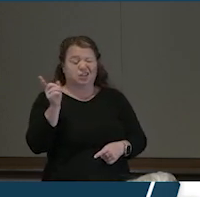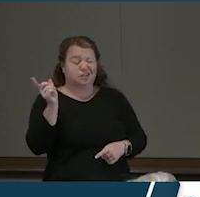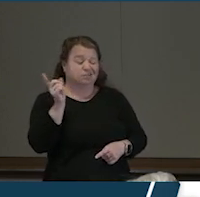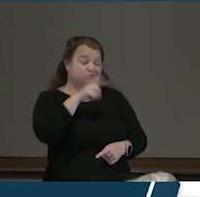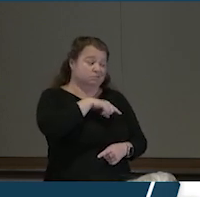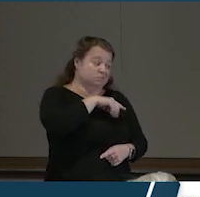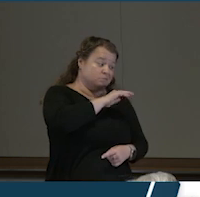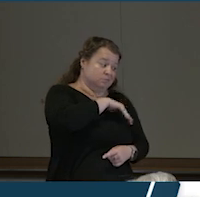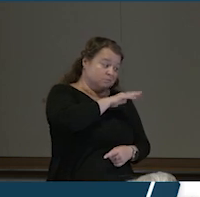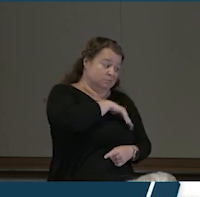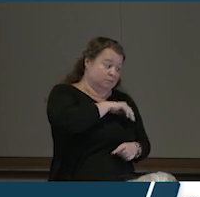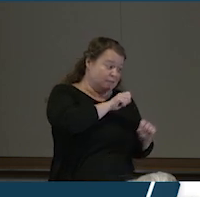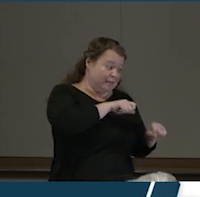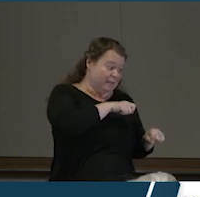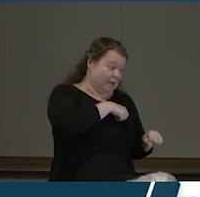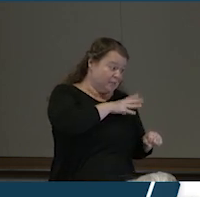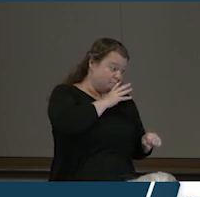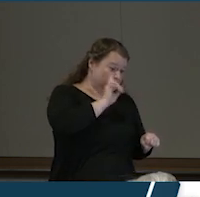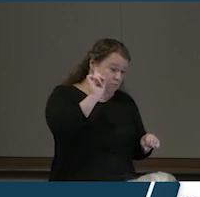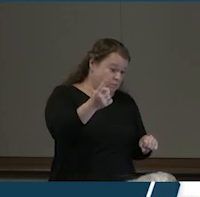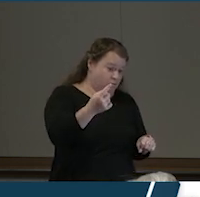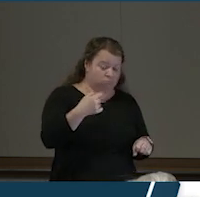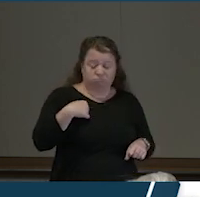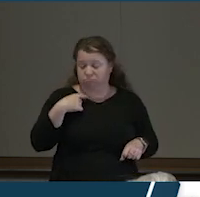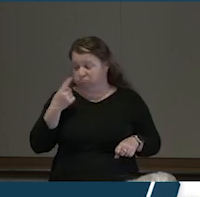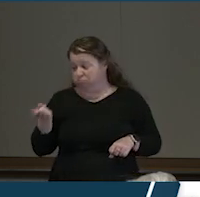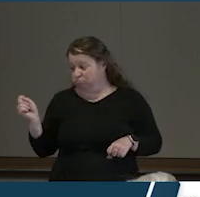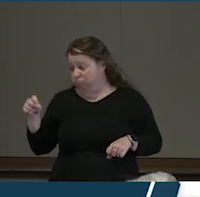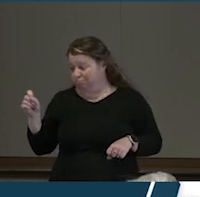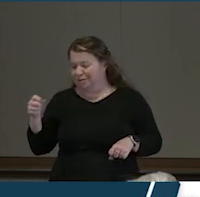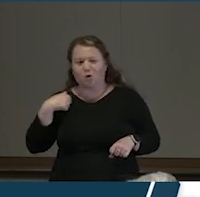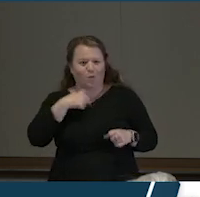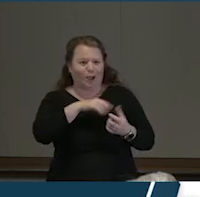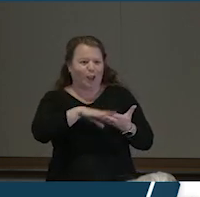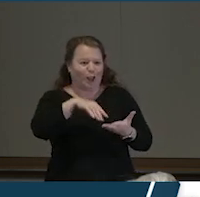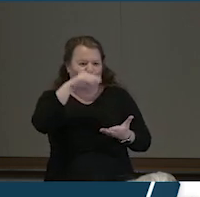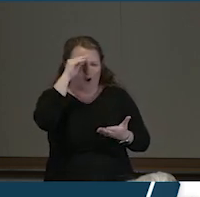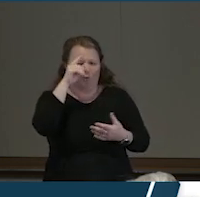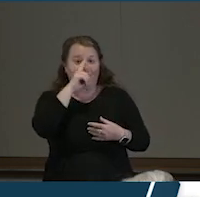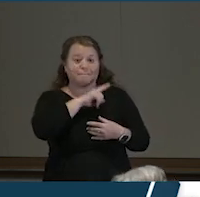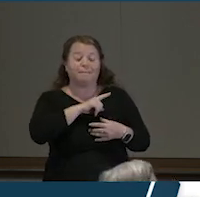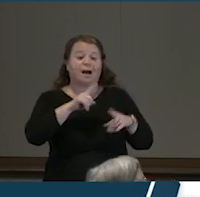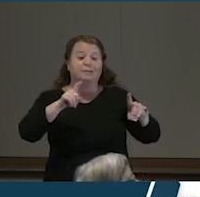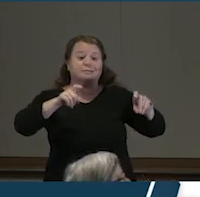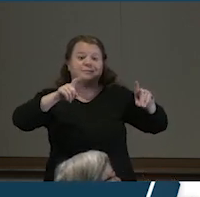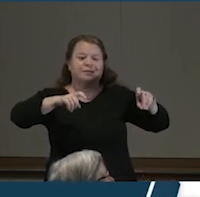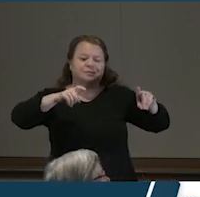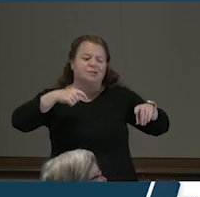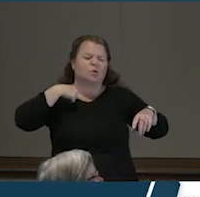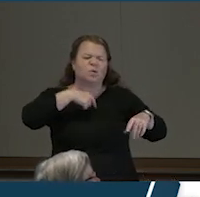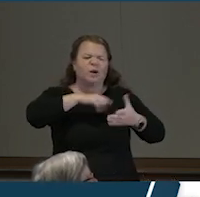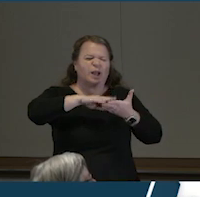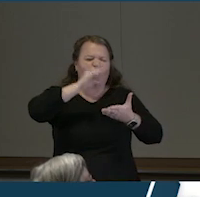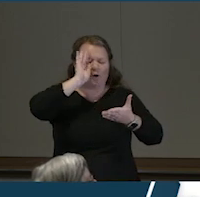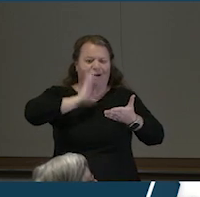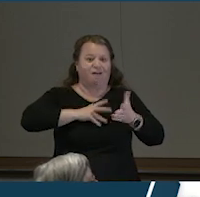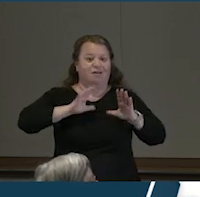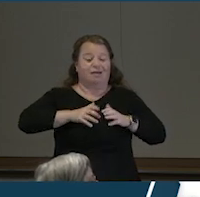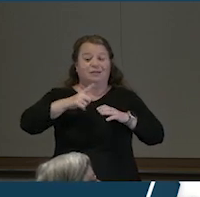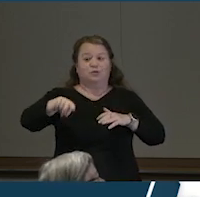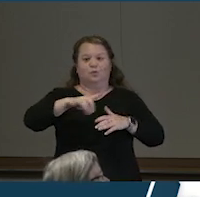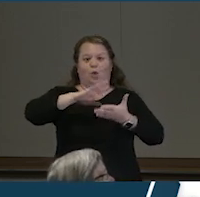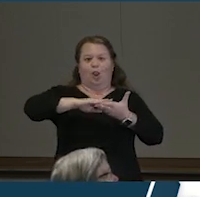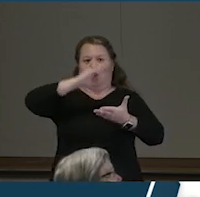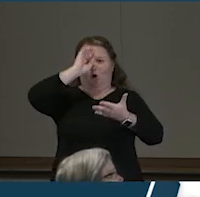can I speak? Can I go? Yes. We learn how to do that. We do mock testimonies in our class. So you learn how to do